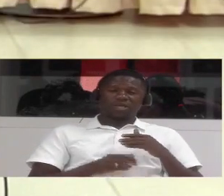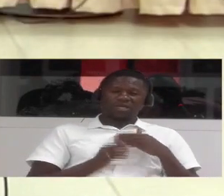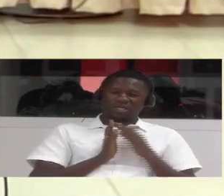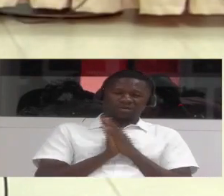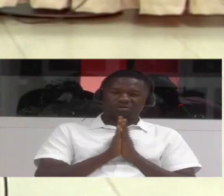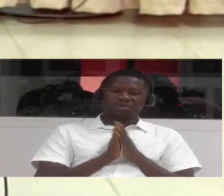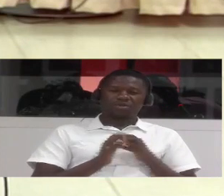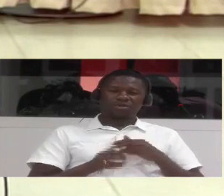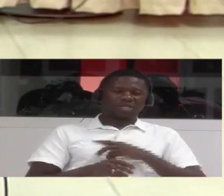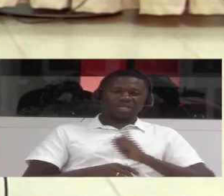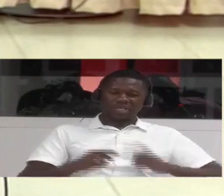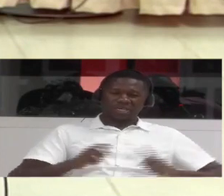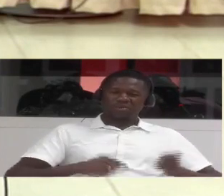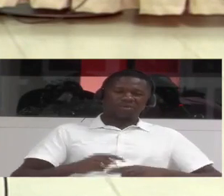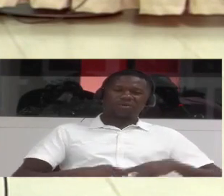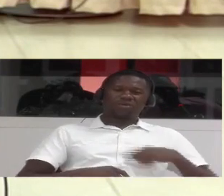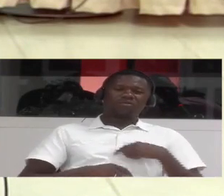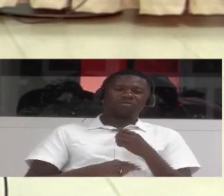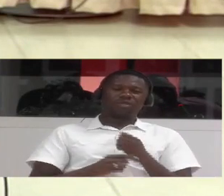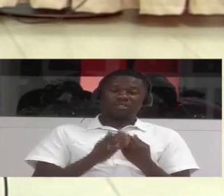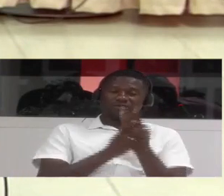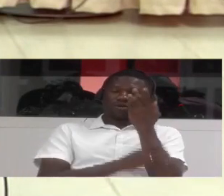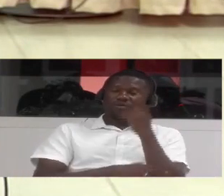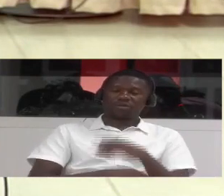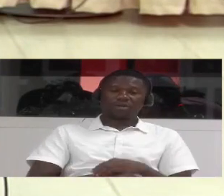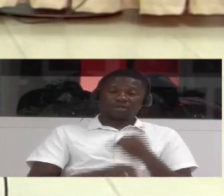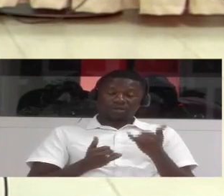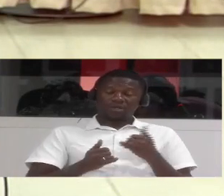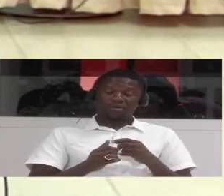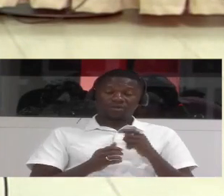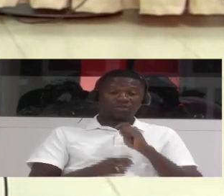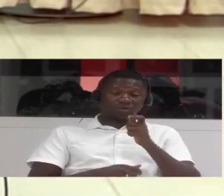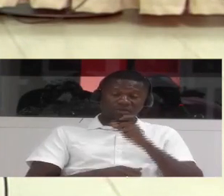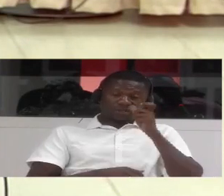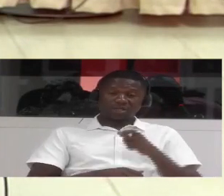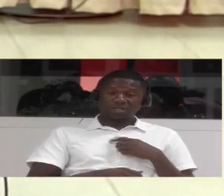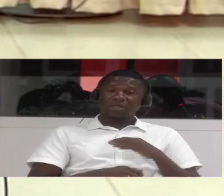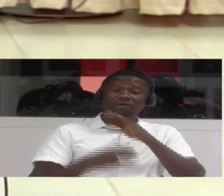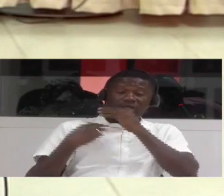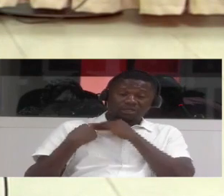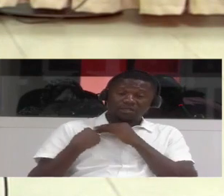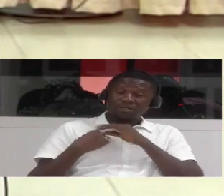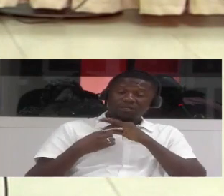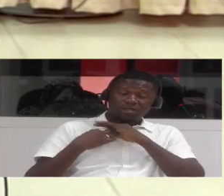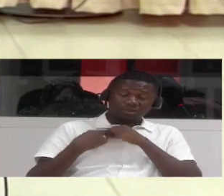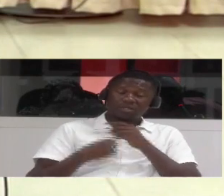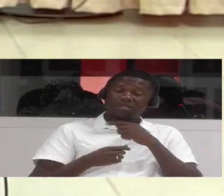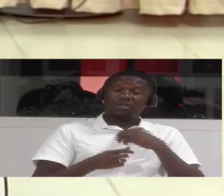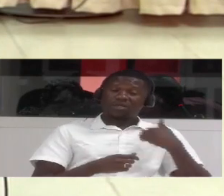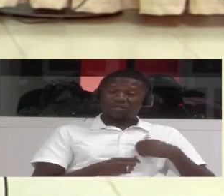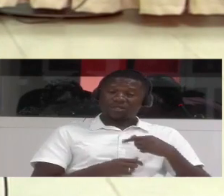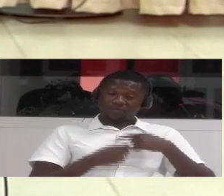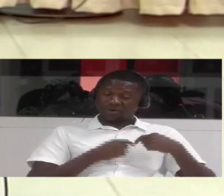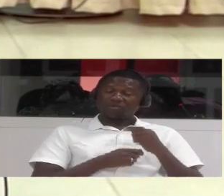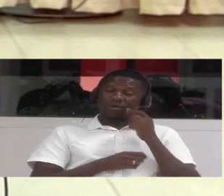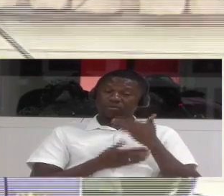now that narrative is changing. And journalists, for us to be the legitimate representative of the people, our relationship with them must be